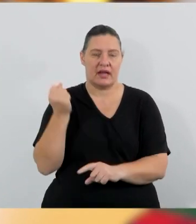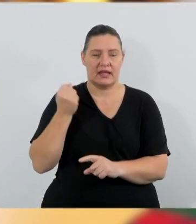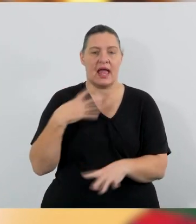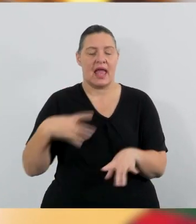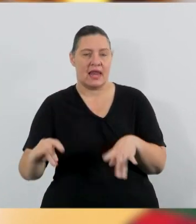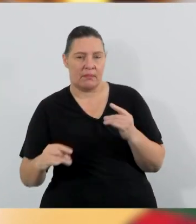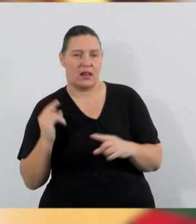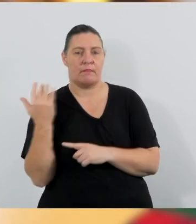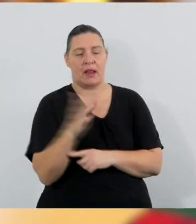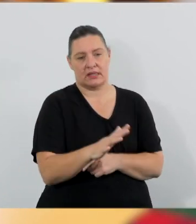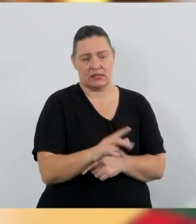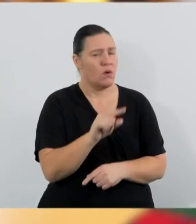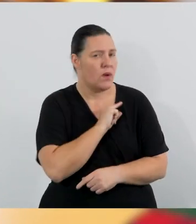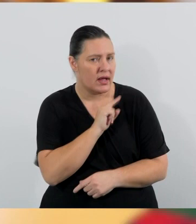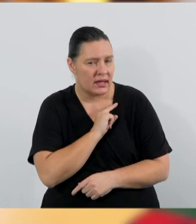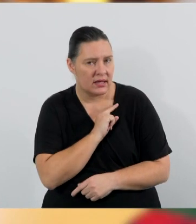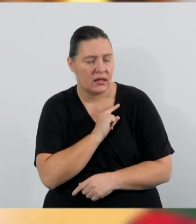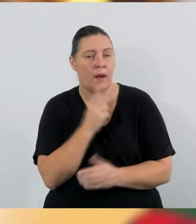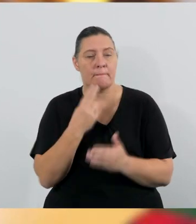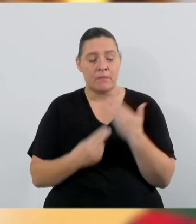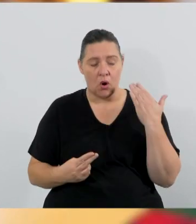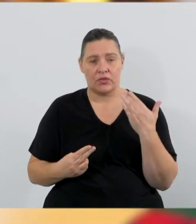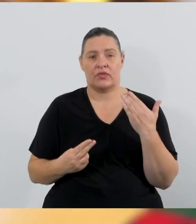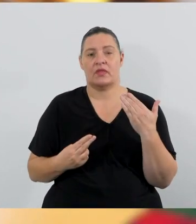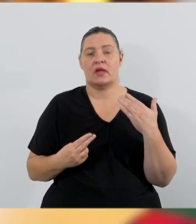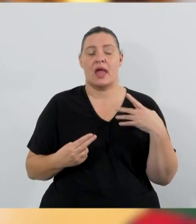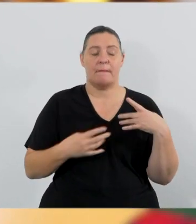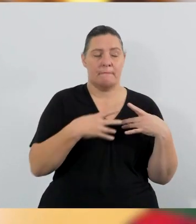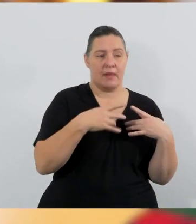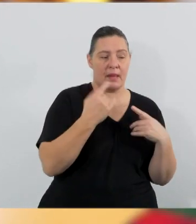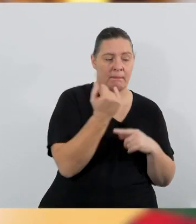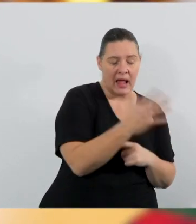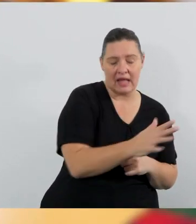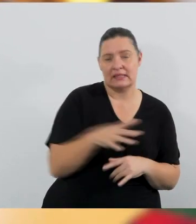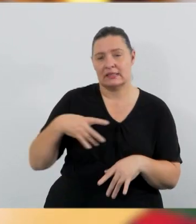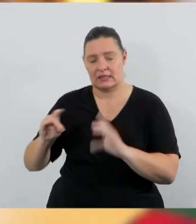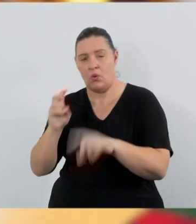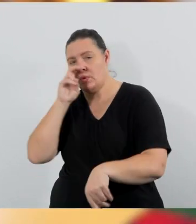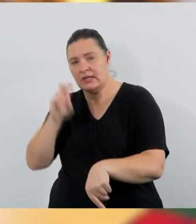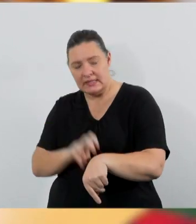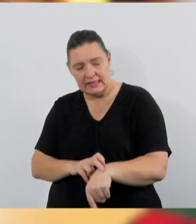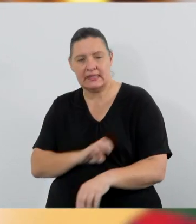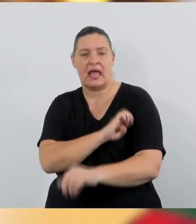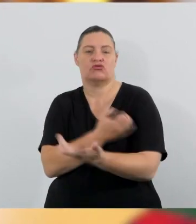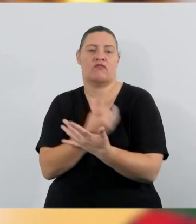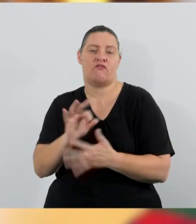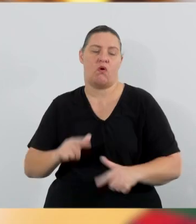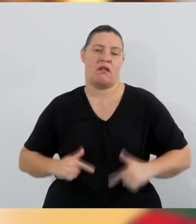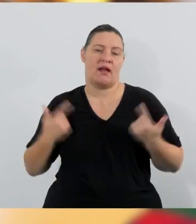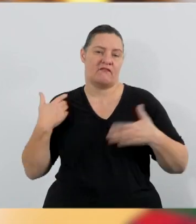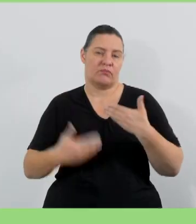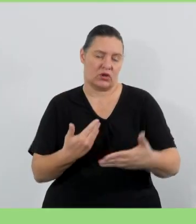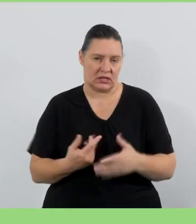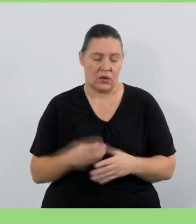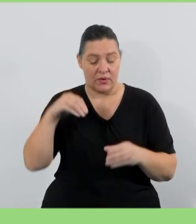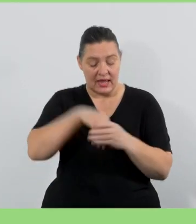both animal and plant cell. Why? Because both animals and plants need energy to undergo life processes. So now